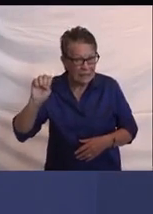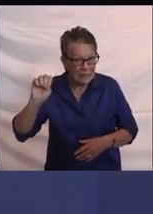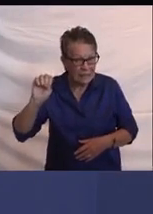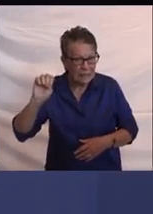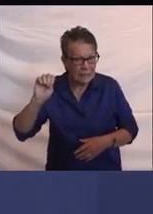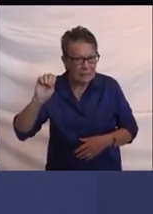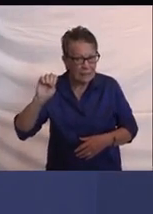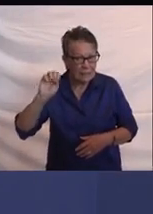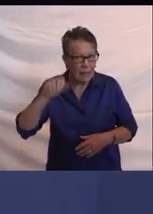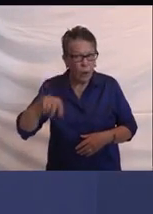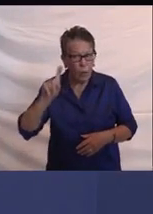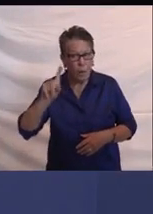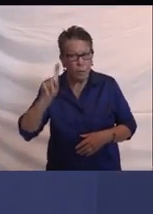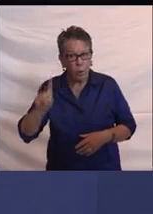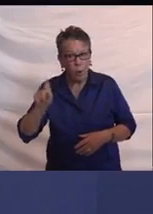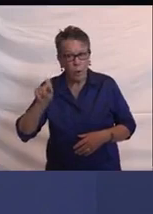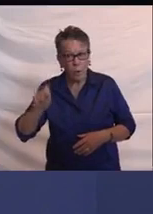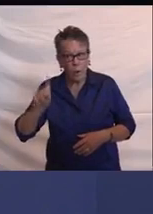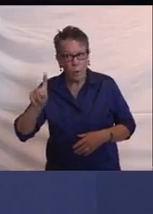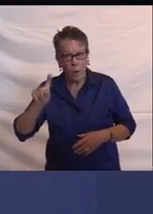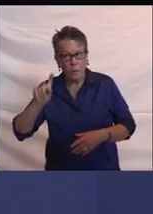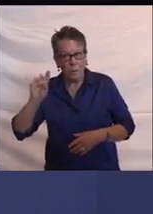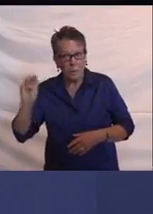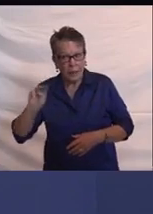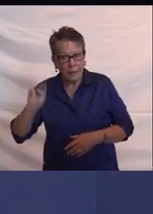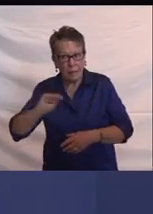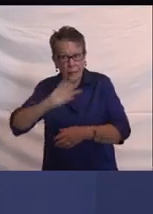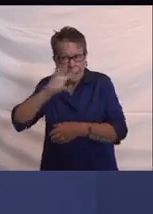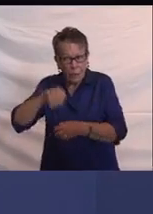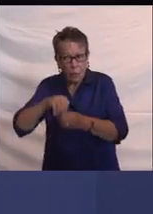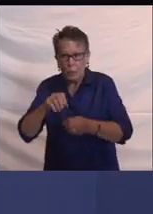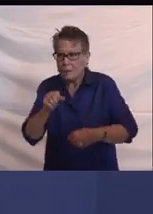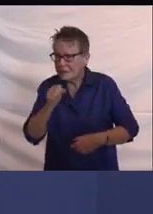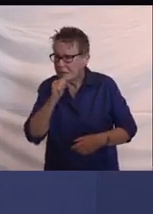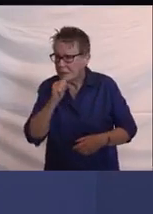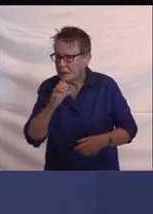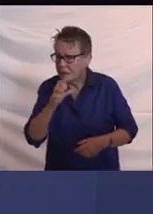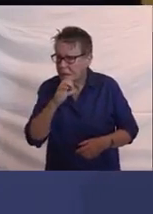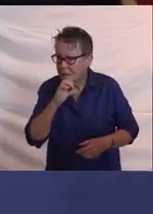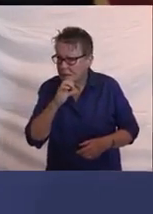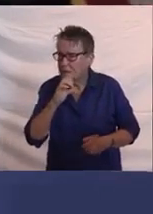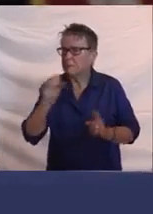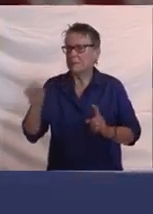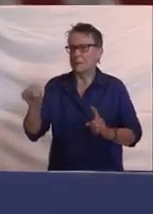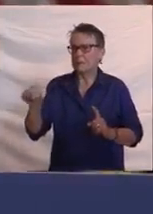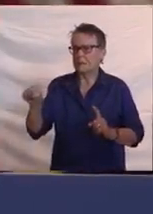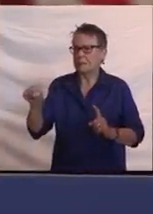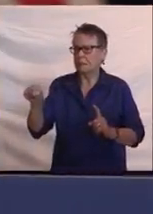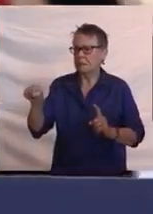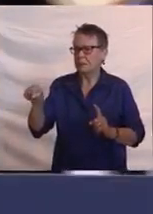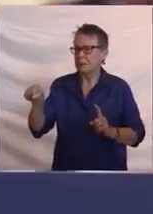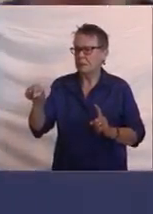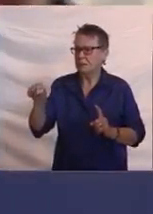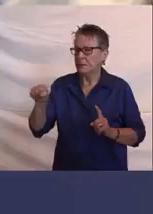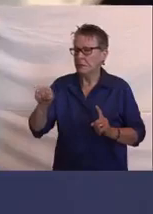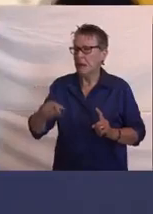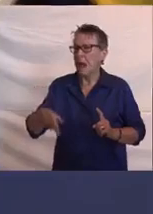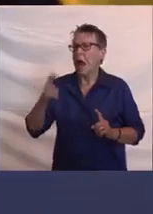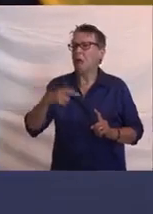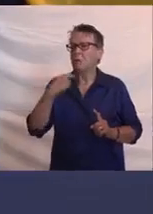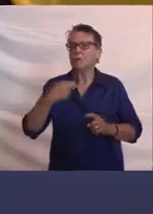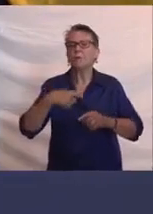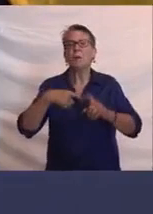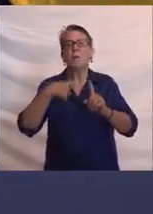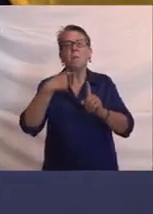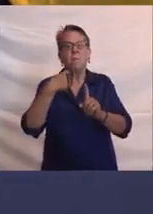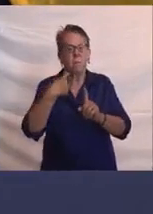Yes. it's the 400,000 plus the... That's the four, yes, it Yep. does. It's all in 1.1. So you answered Daniel's other questions as well, except for when. The when would be